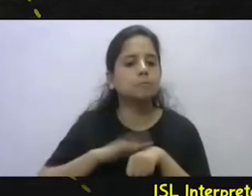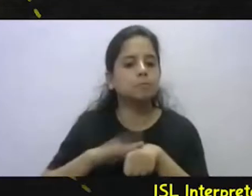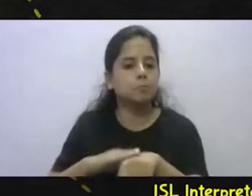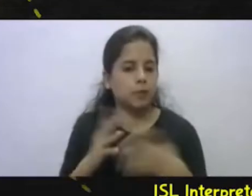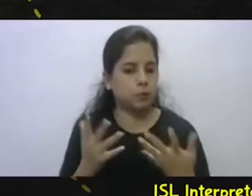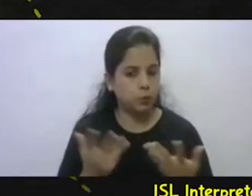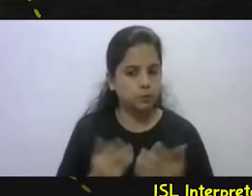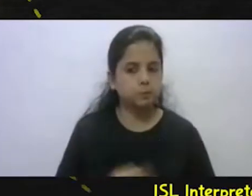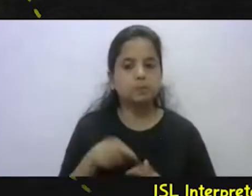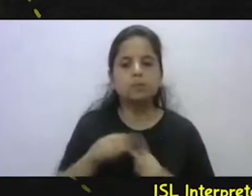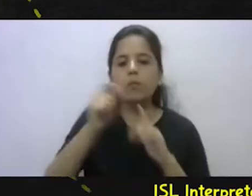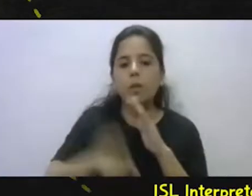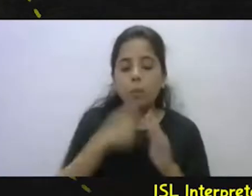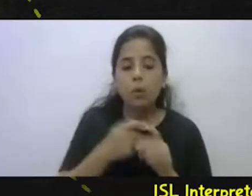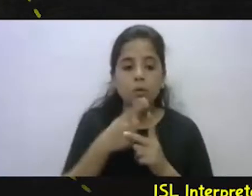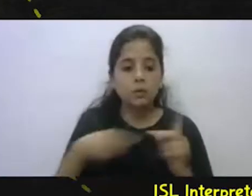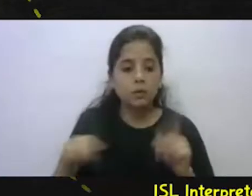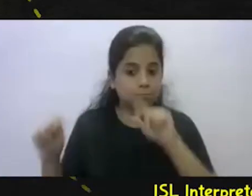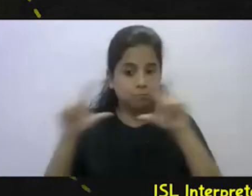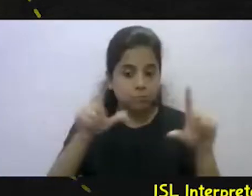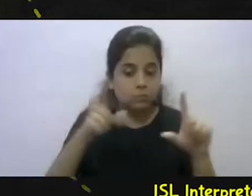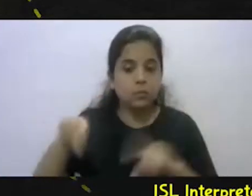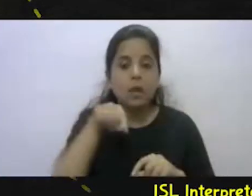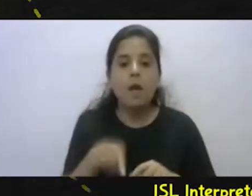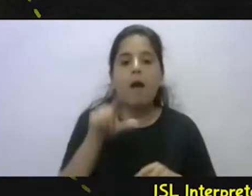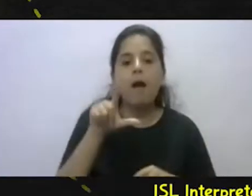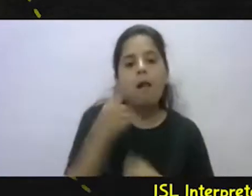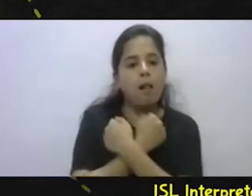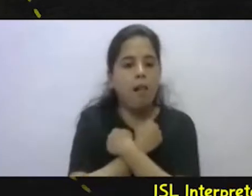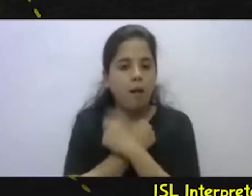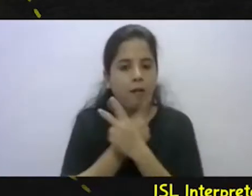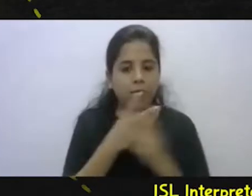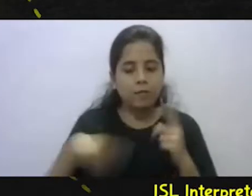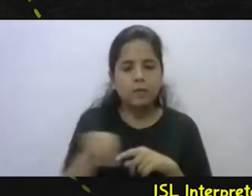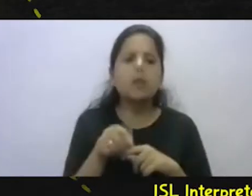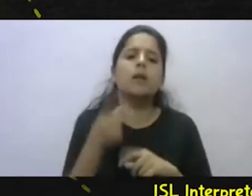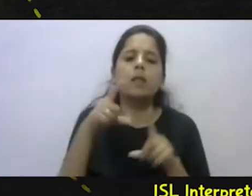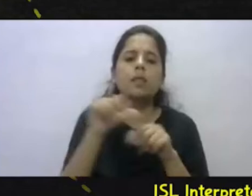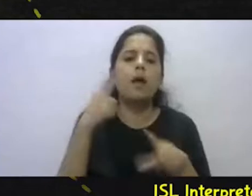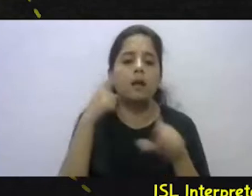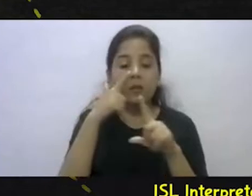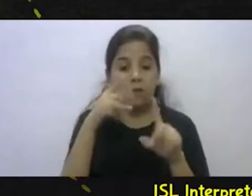with Project Anti-Caste and Anti-Caste Love, and with Dalit feminism.